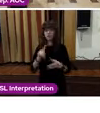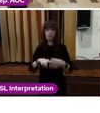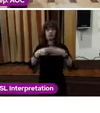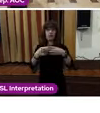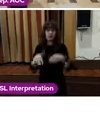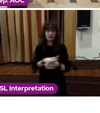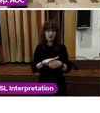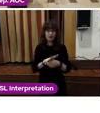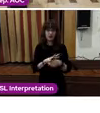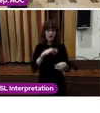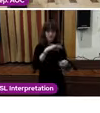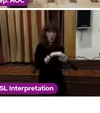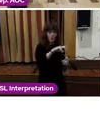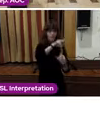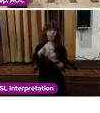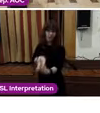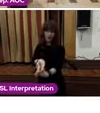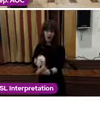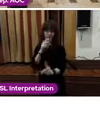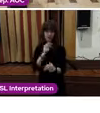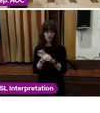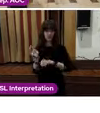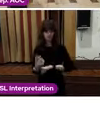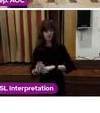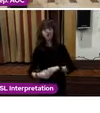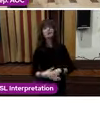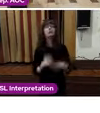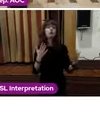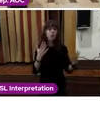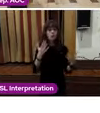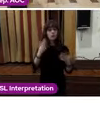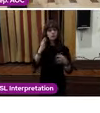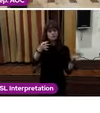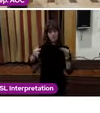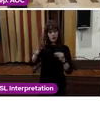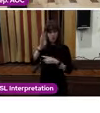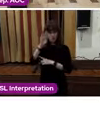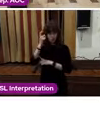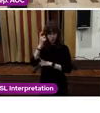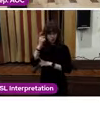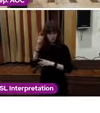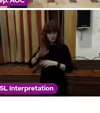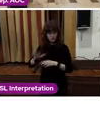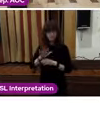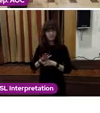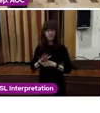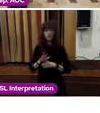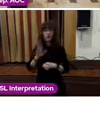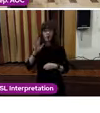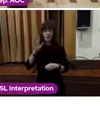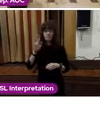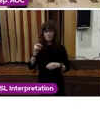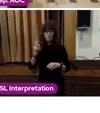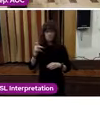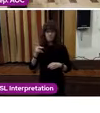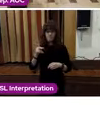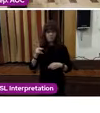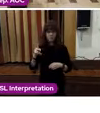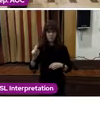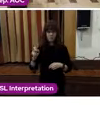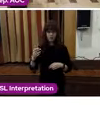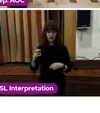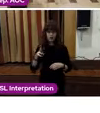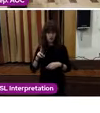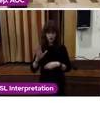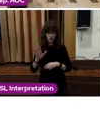So, on the Bronx half of the district, we used to have, so Parkchester is like right here. So this